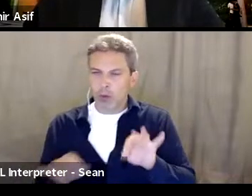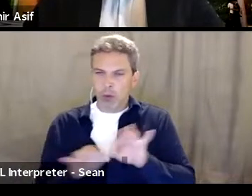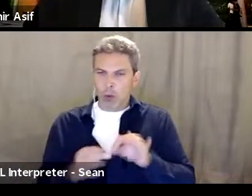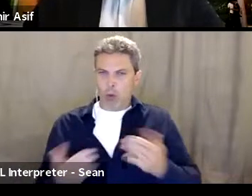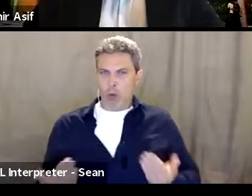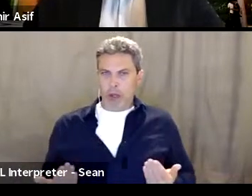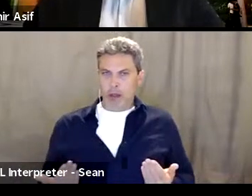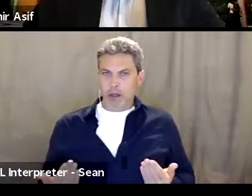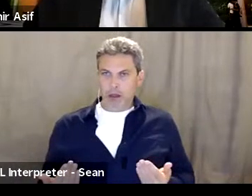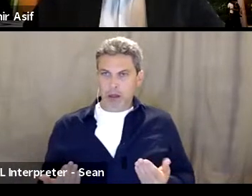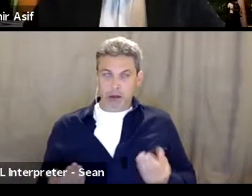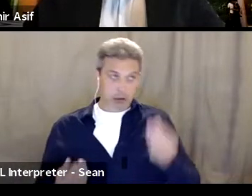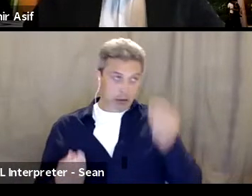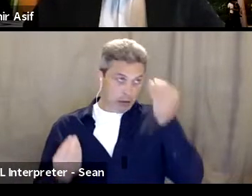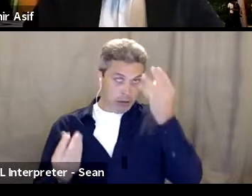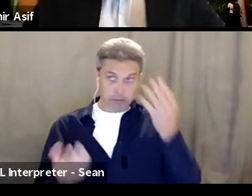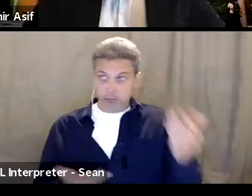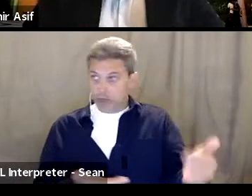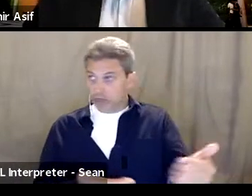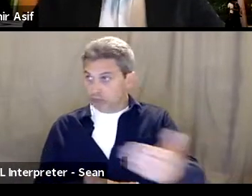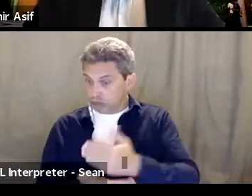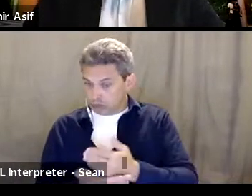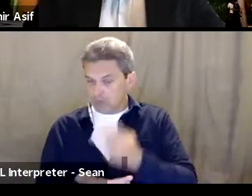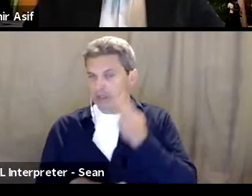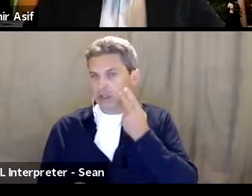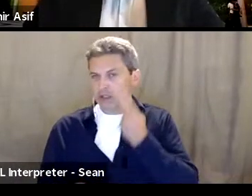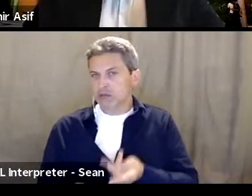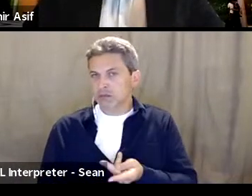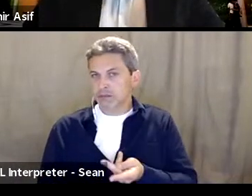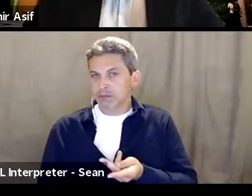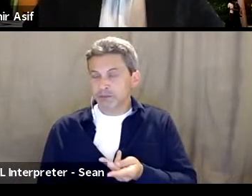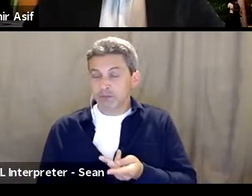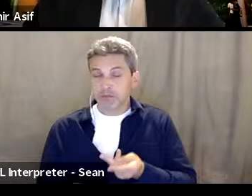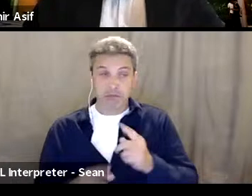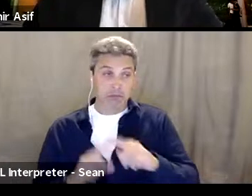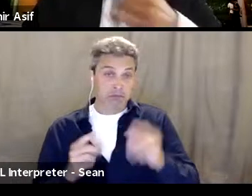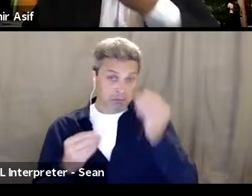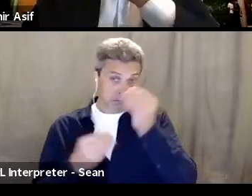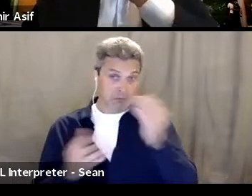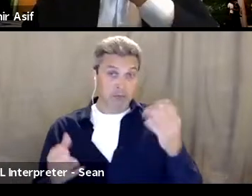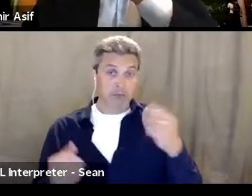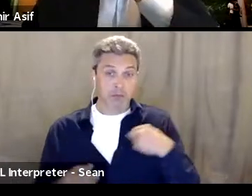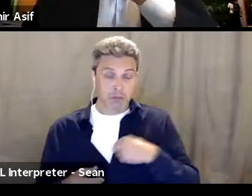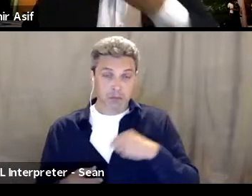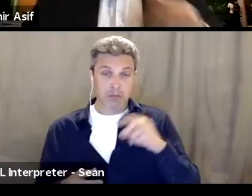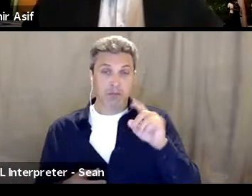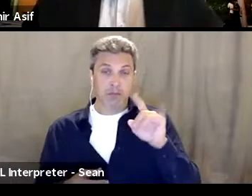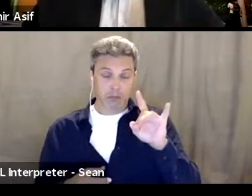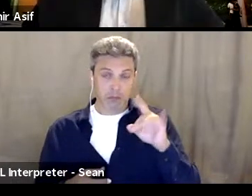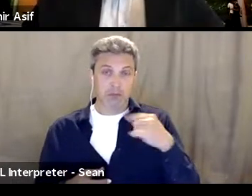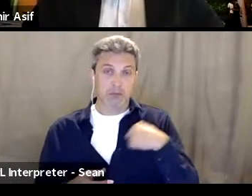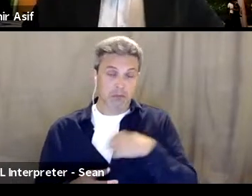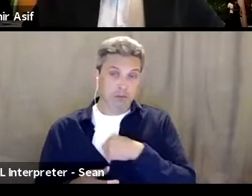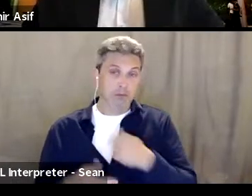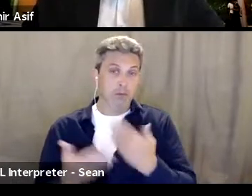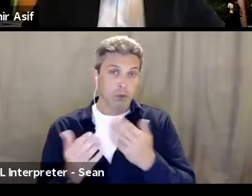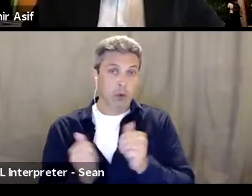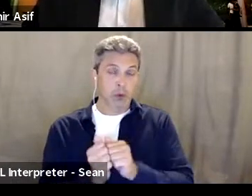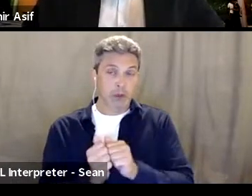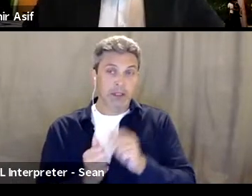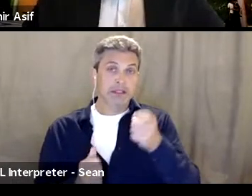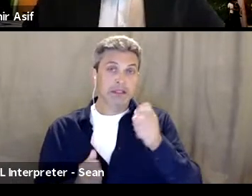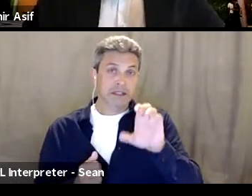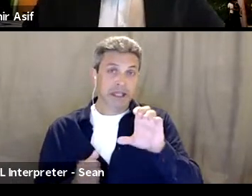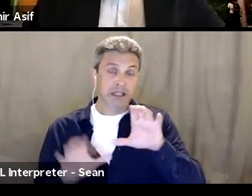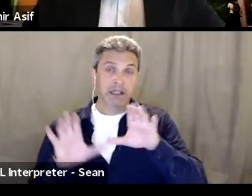would say that what I can offer you right now is that we have gone and raised with Senate Executive whether or not